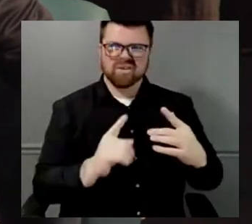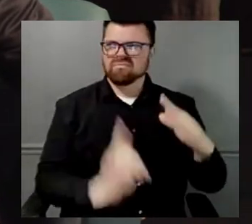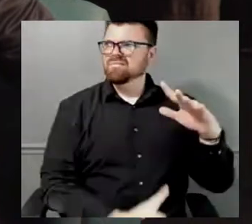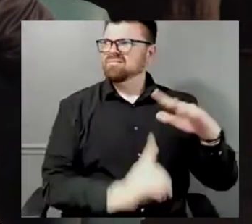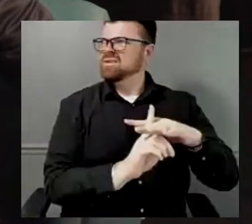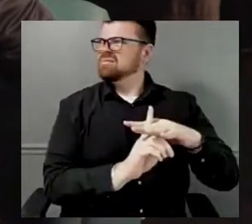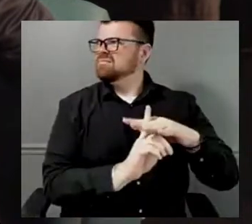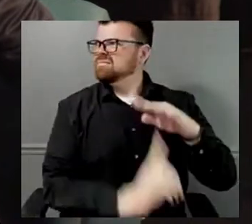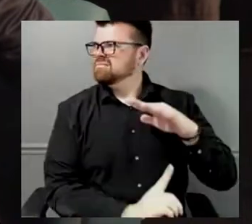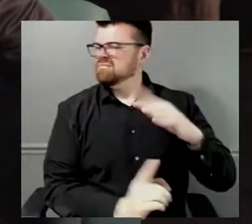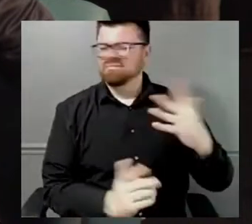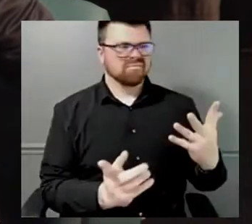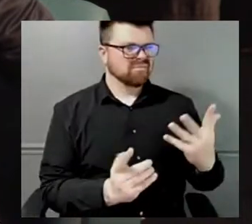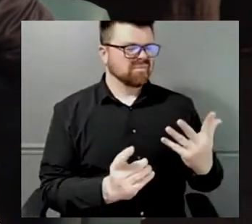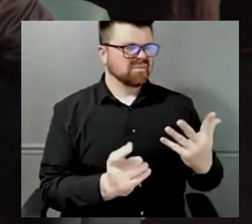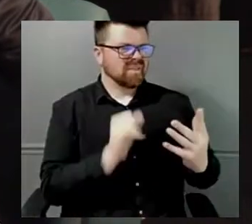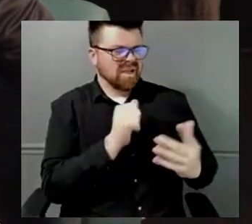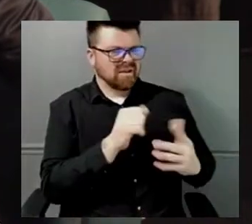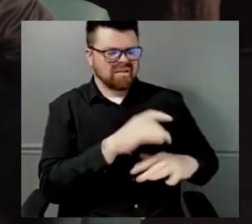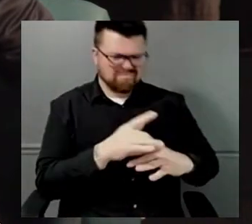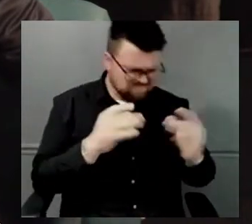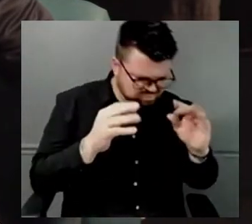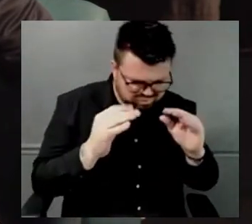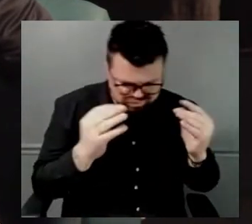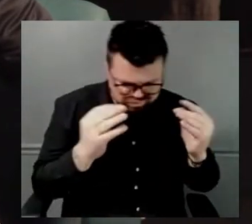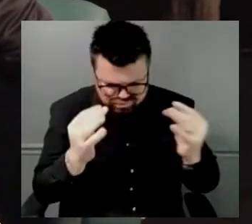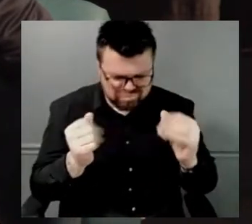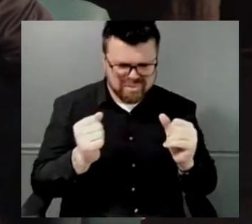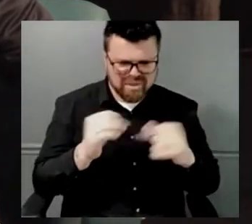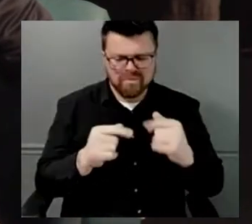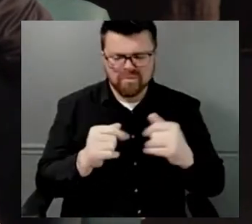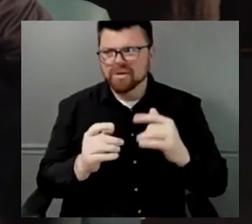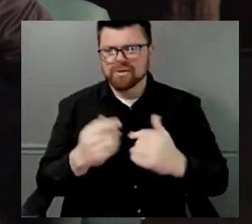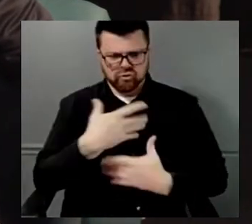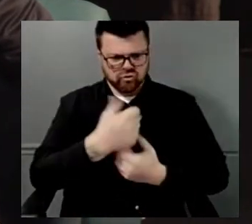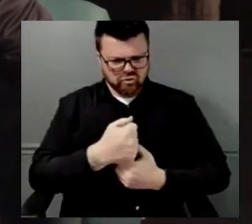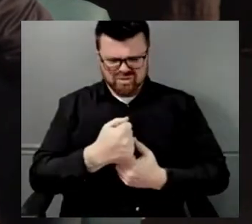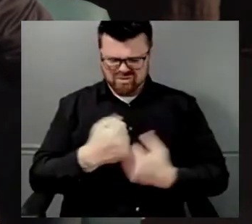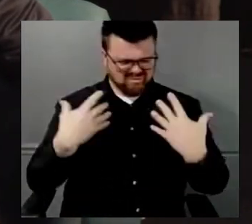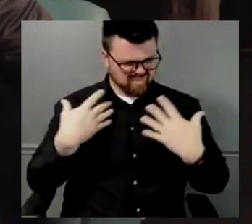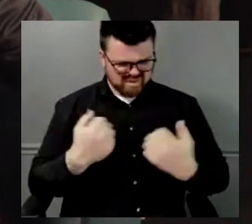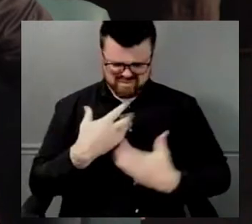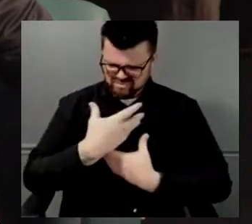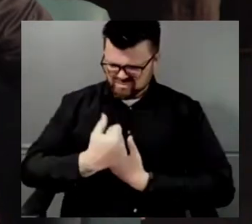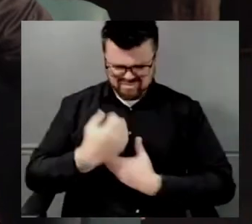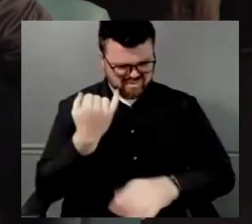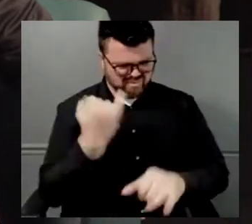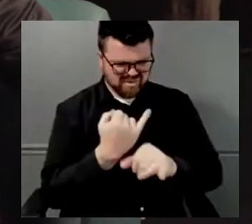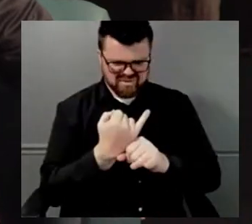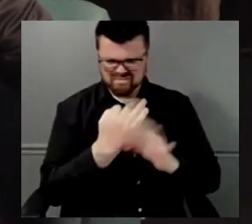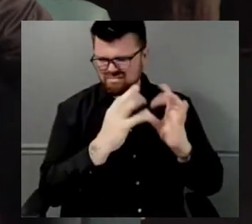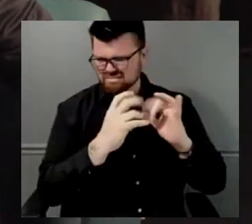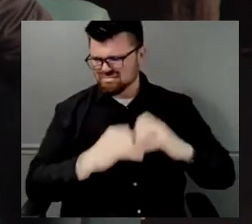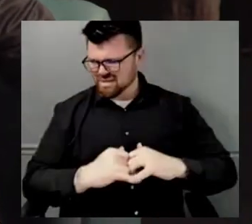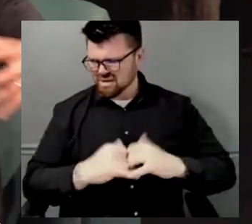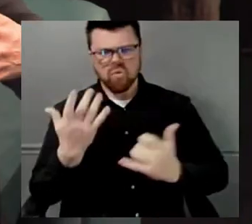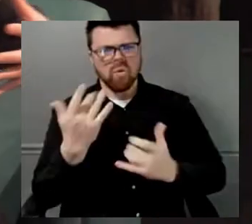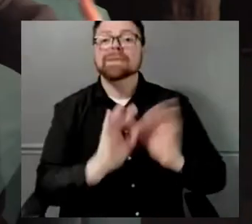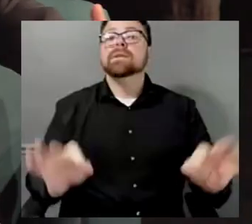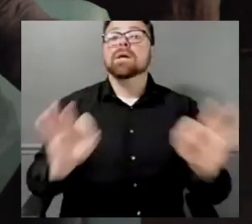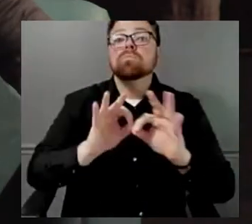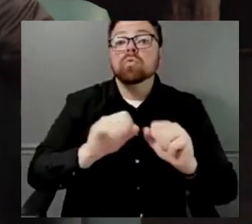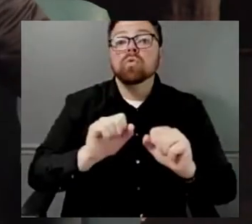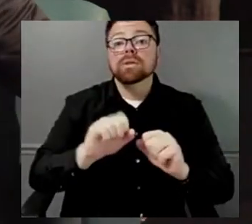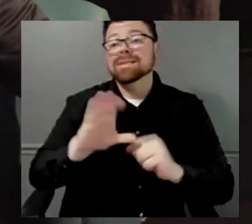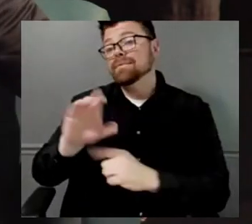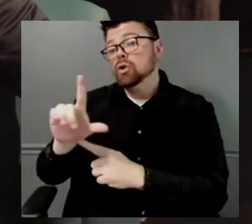there. And I'm curious for each of you why you feel like confidence in institutions is so central in the first place, not only to civic learning, but to